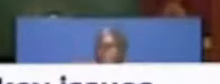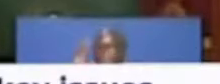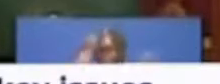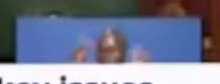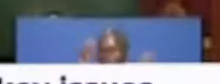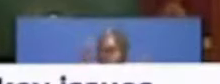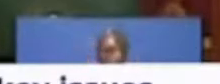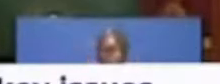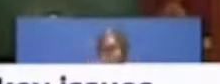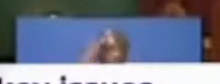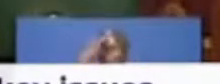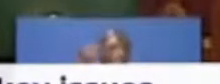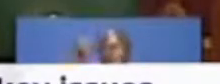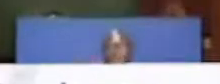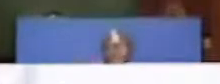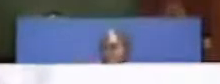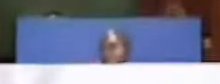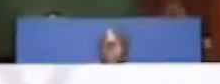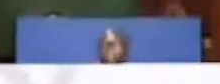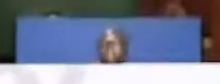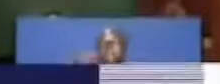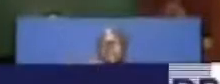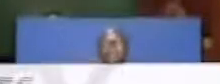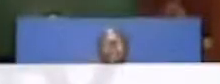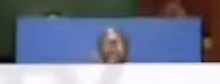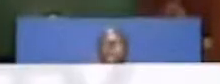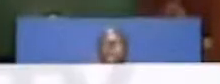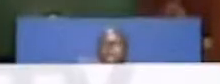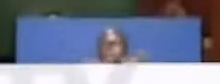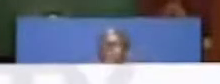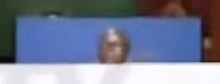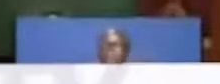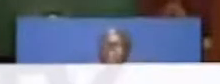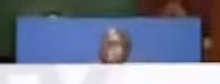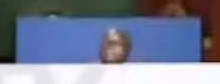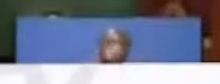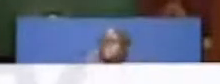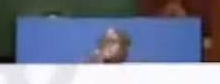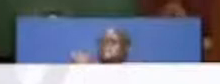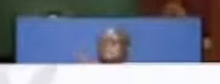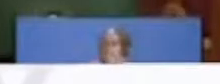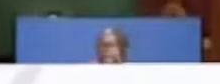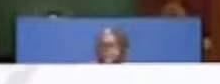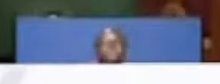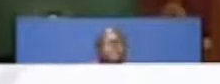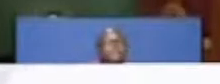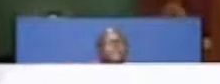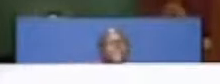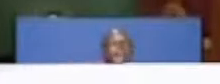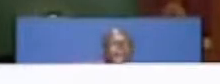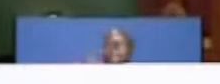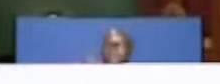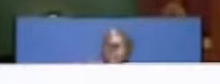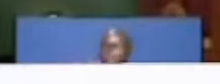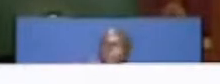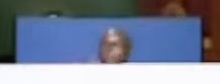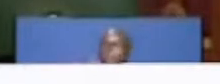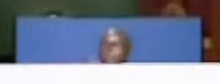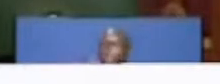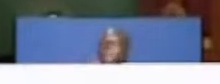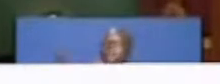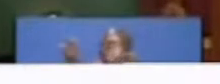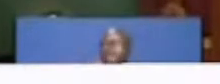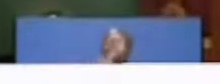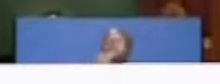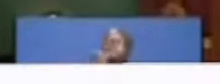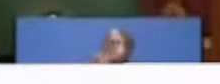Kajiado. In the wake of COVID-19 pandemic, the county looked for a way of distributing food to